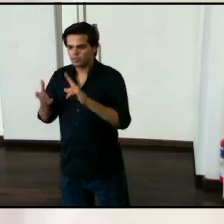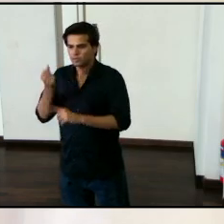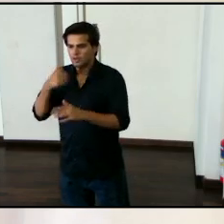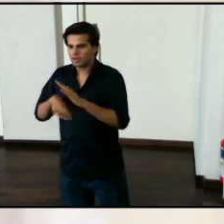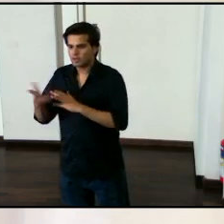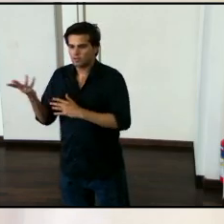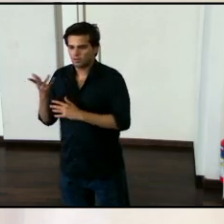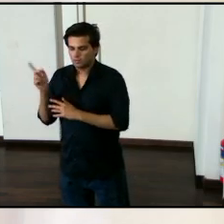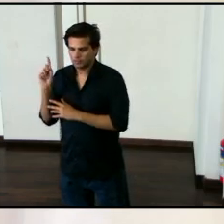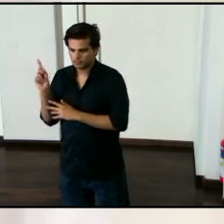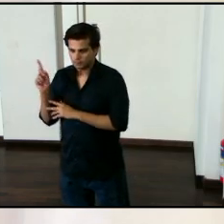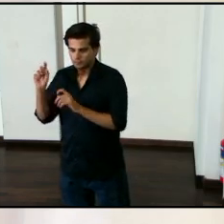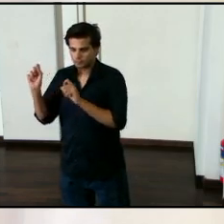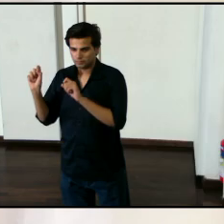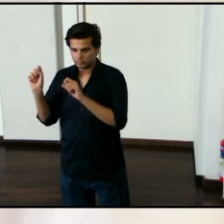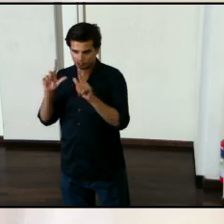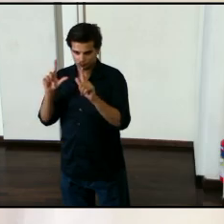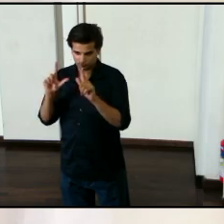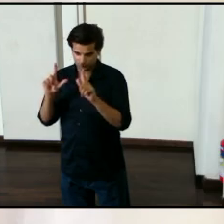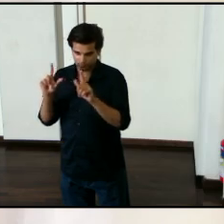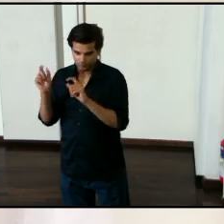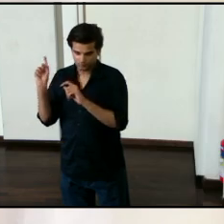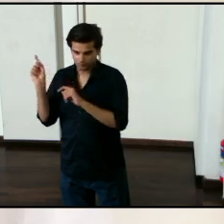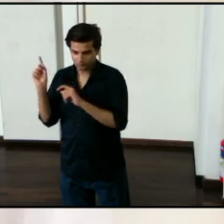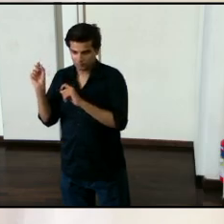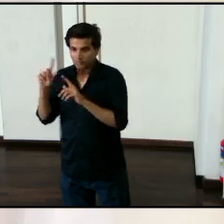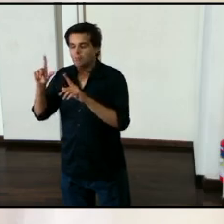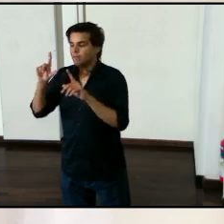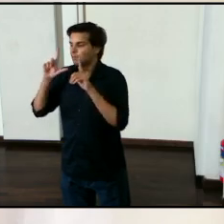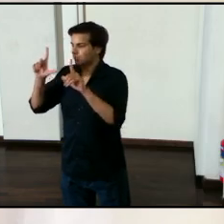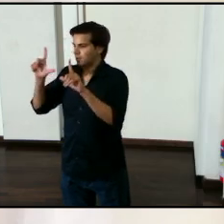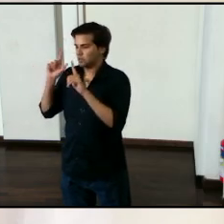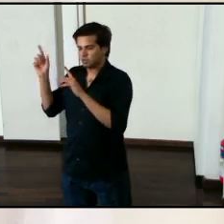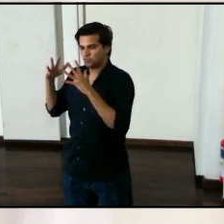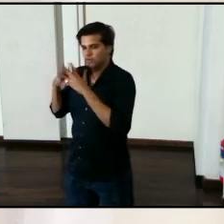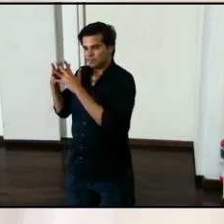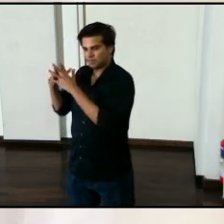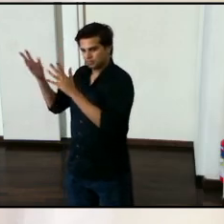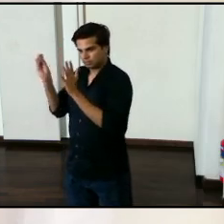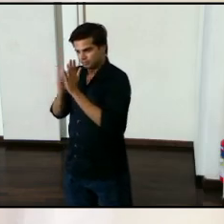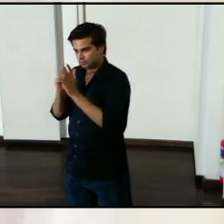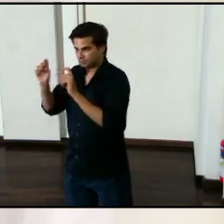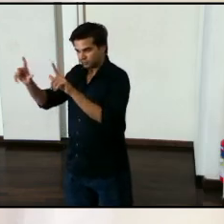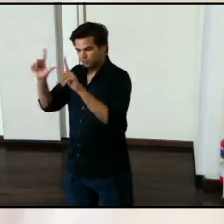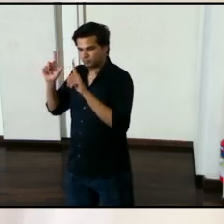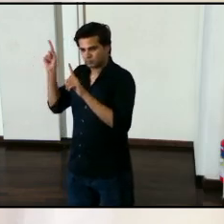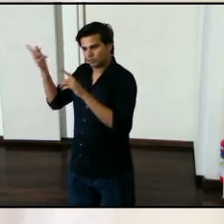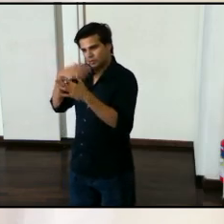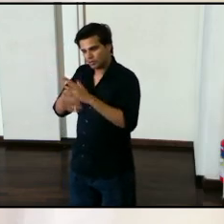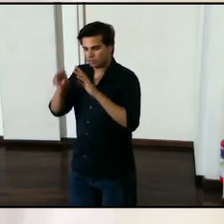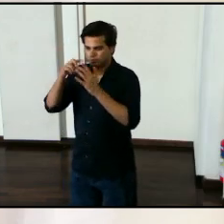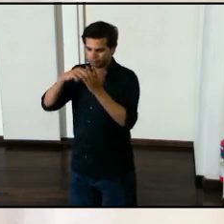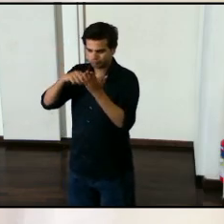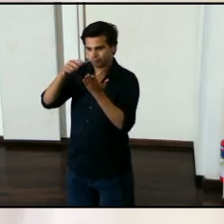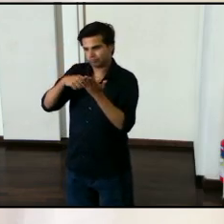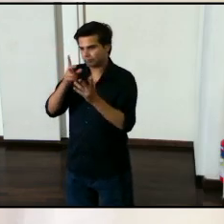this slide, this page opening up, and then you can do the pull down and so